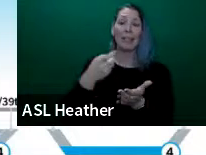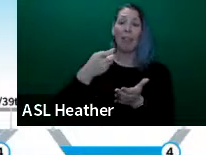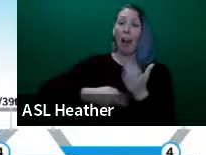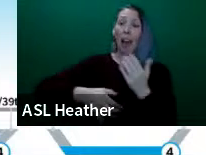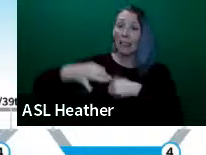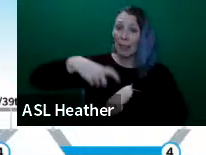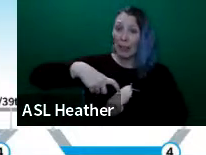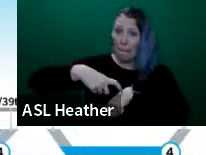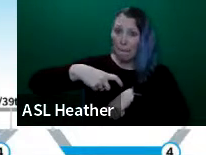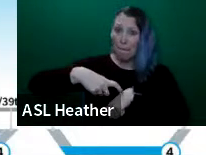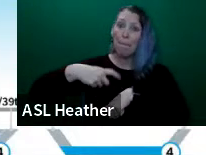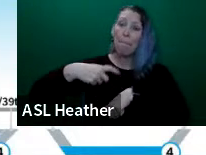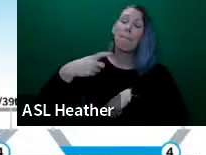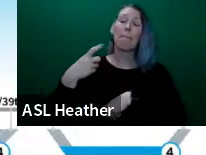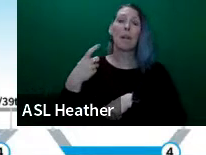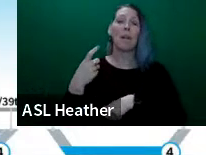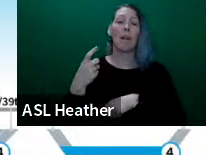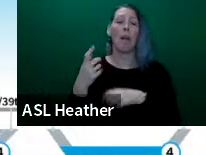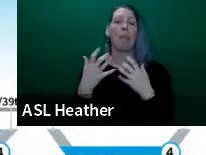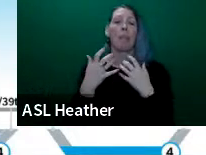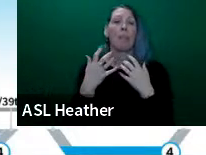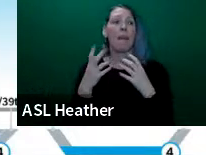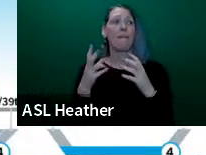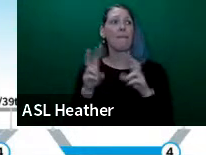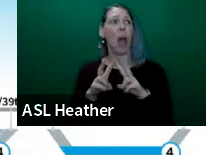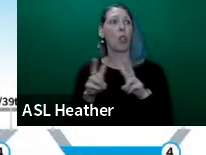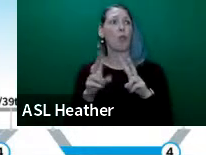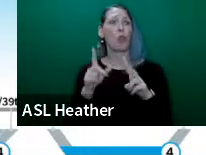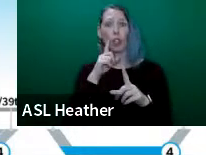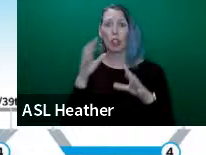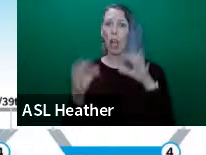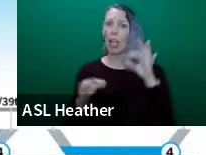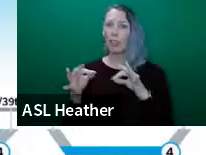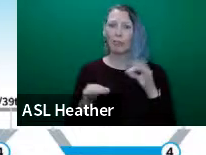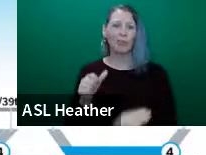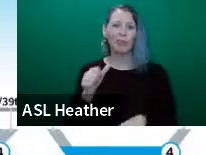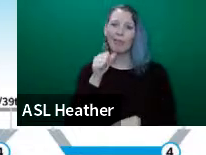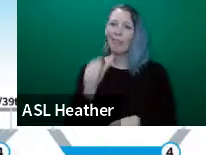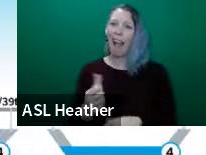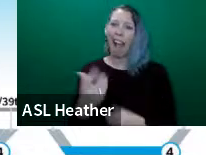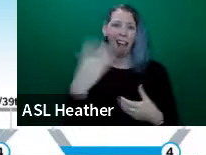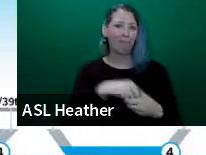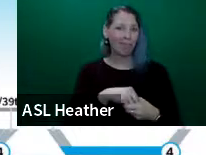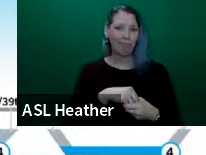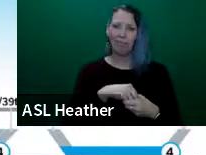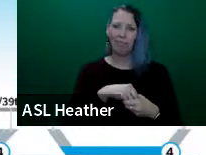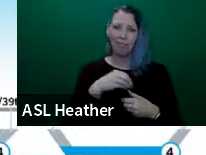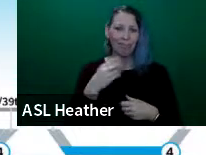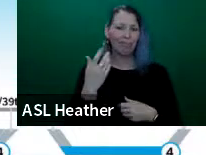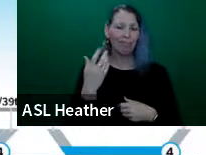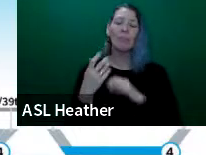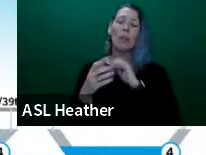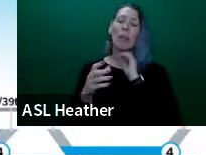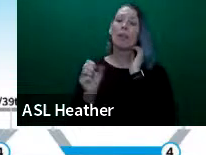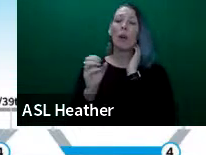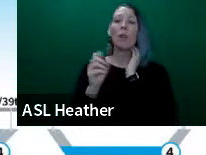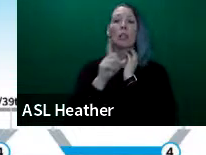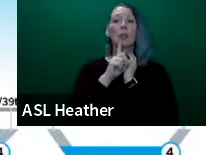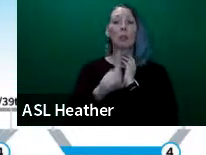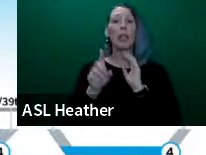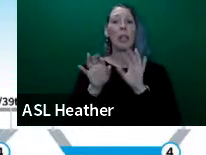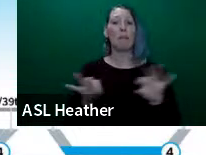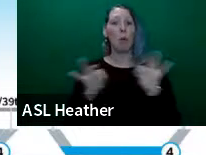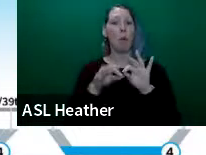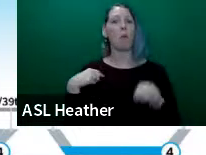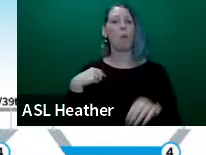And so, those value judgments don't weigh in. And I think it's really important that